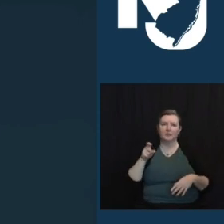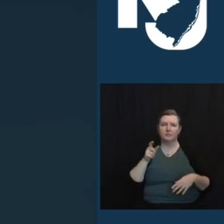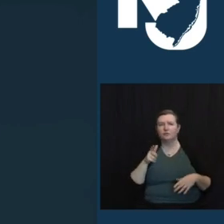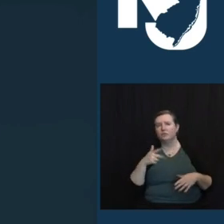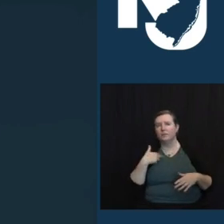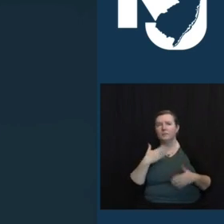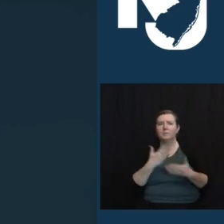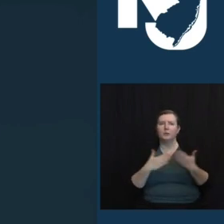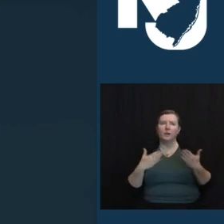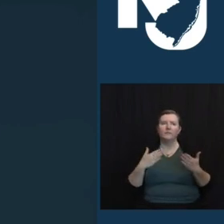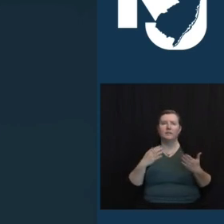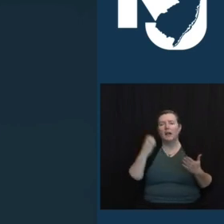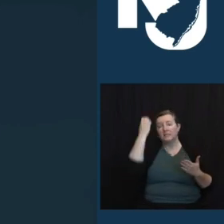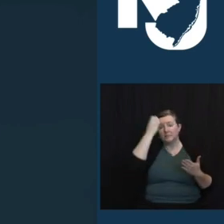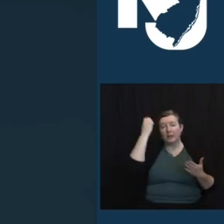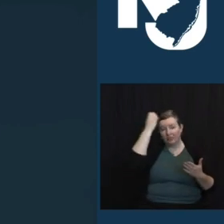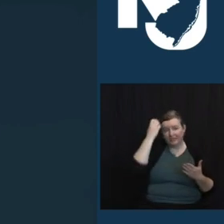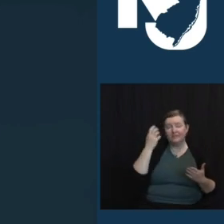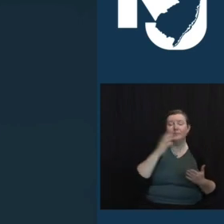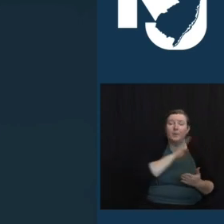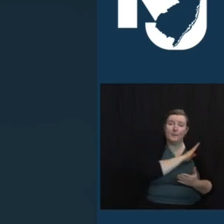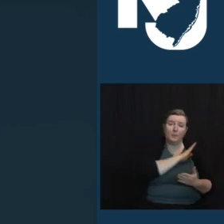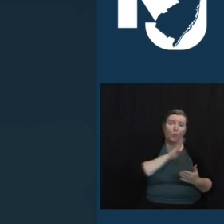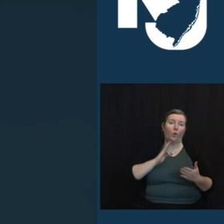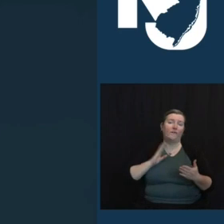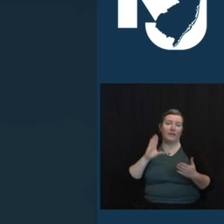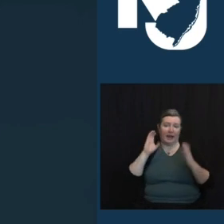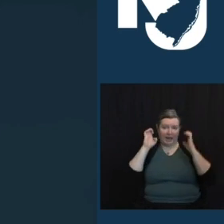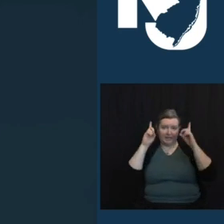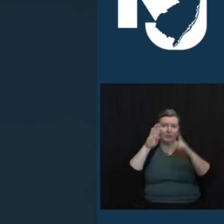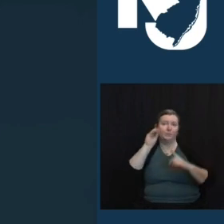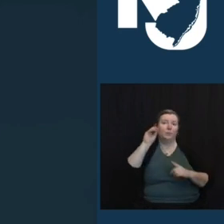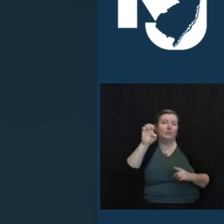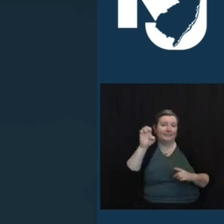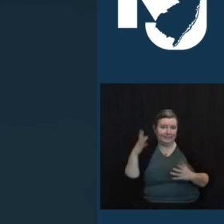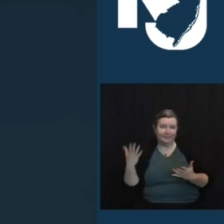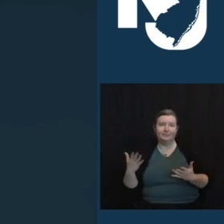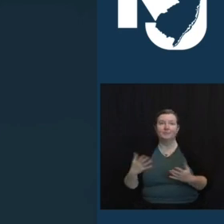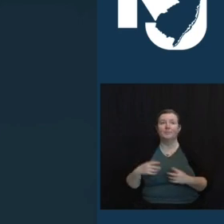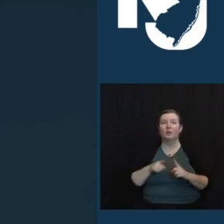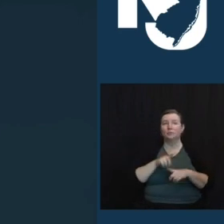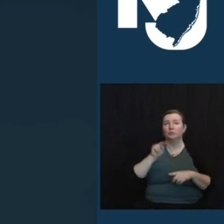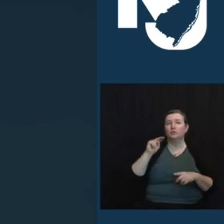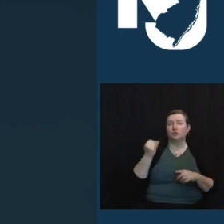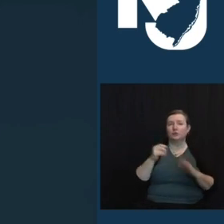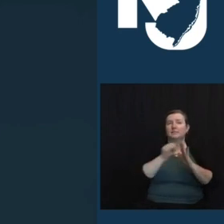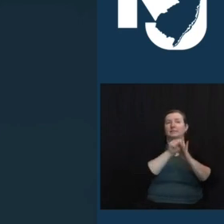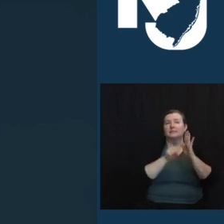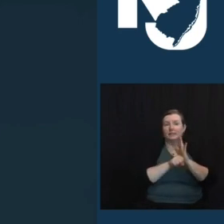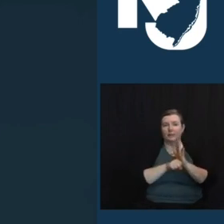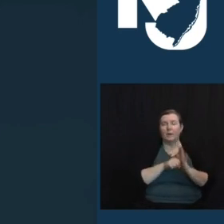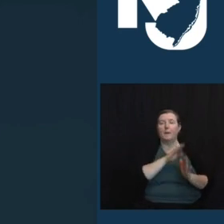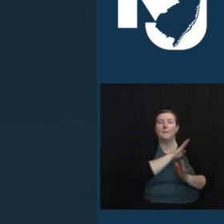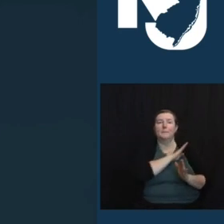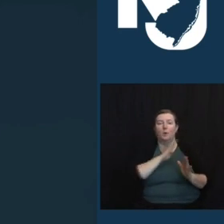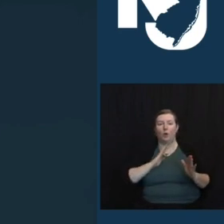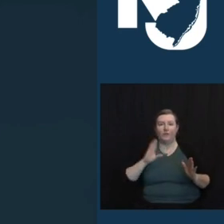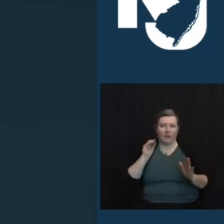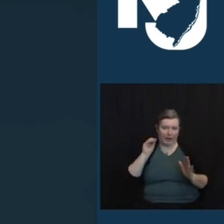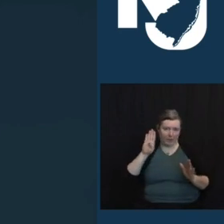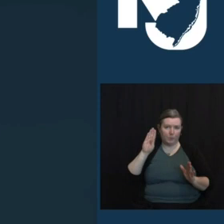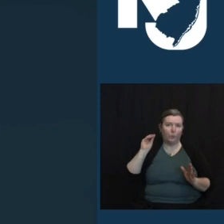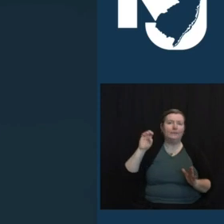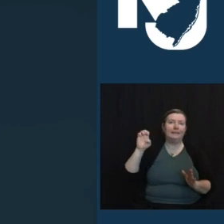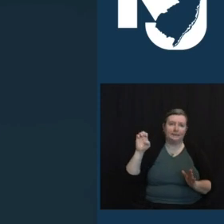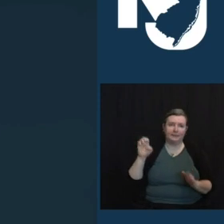member of the Elizabeth City Council and as a member of the New Jersey State Board of Education. He held many titles,